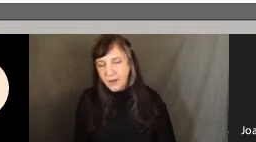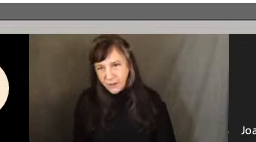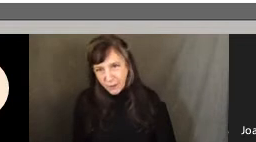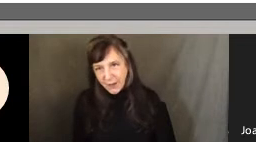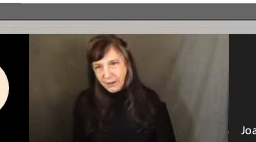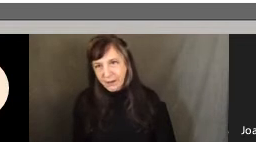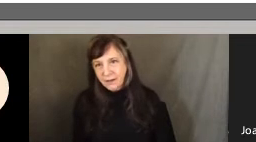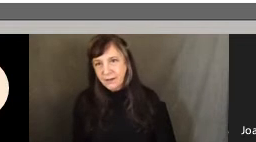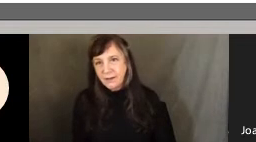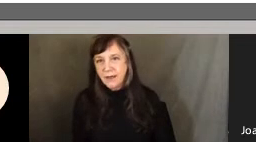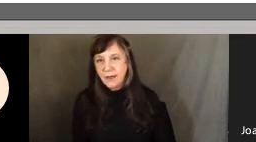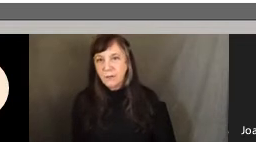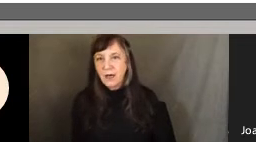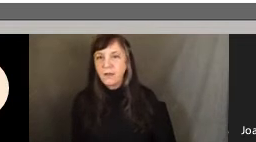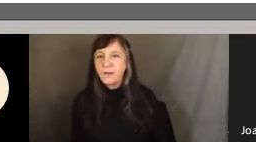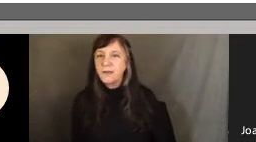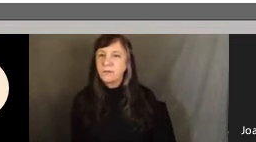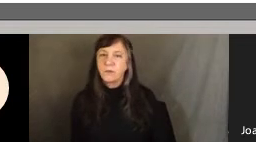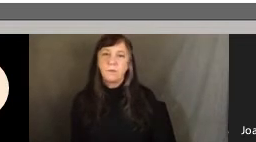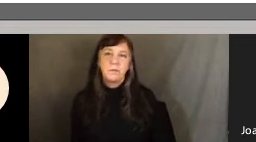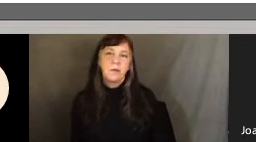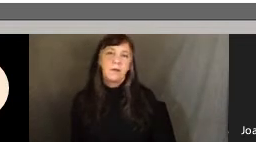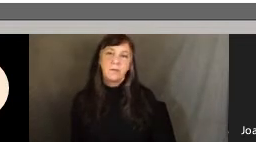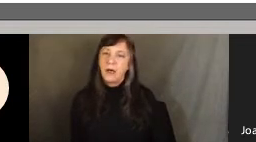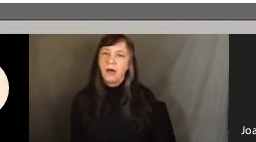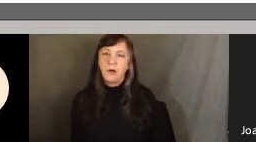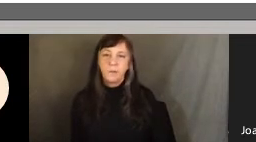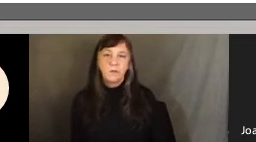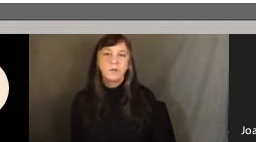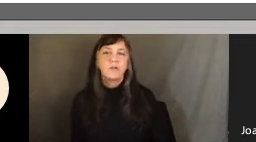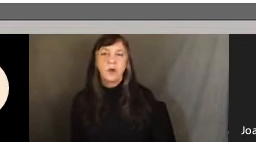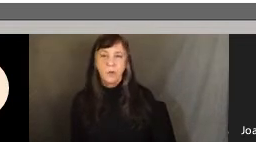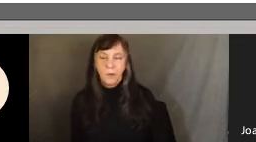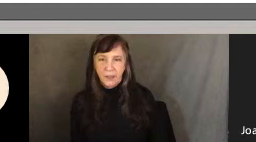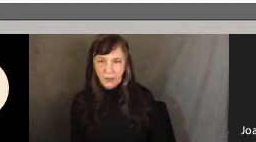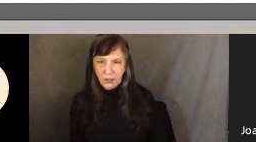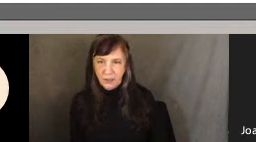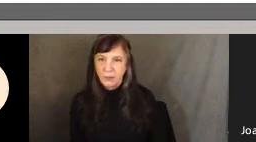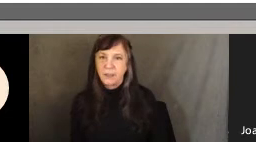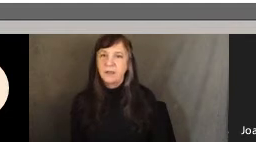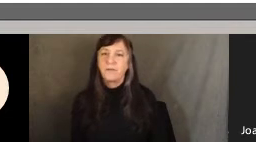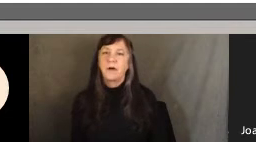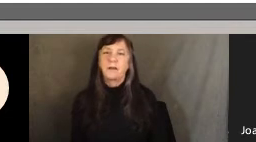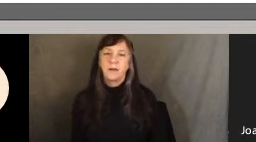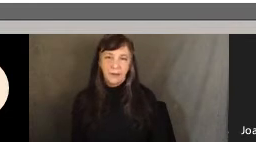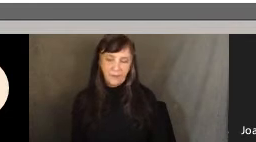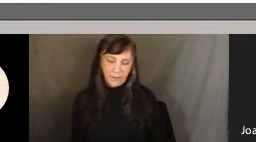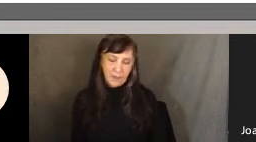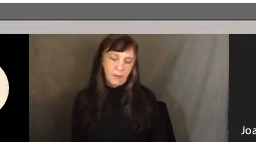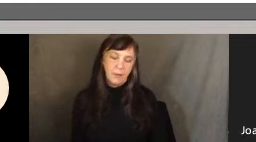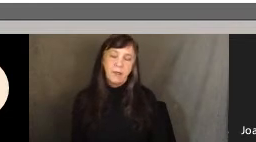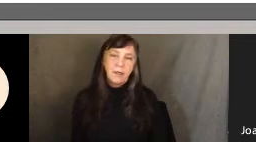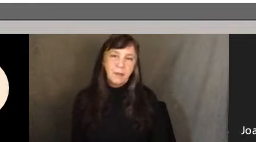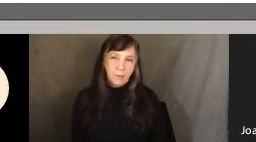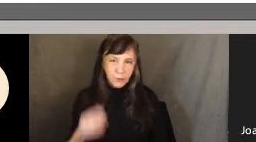and finger spelling, I think that would help so much, and that would give a lot